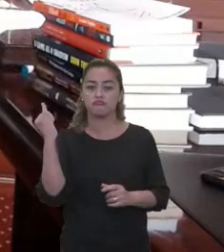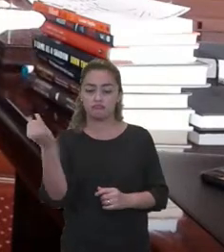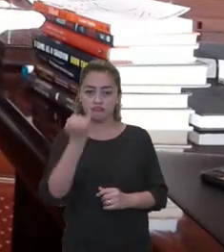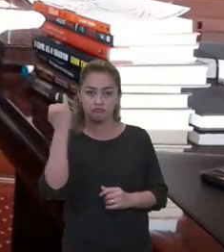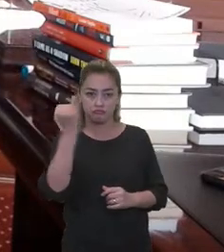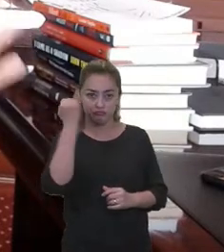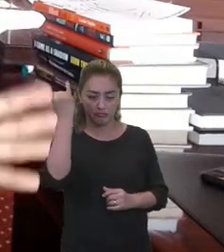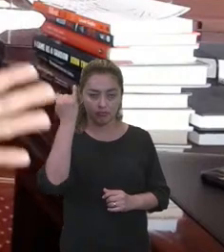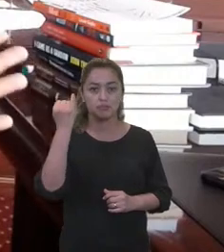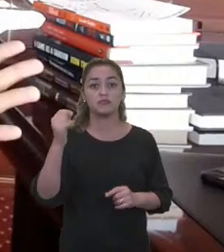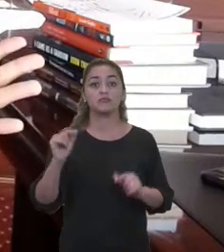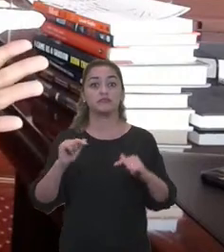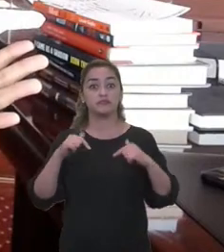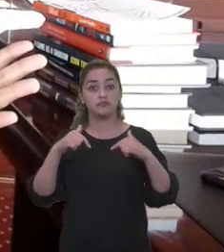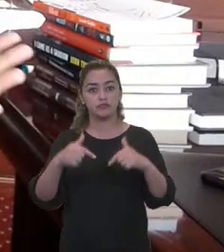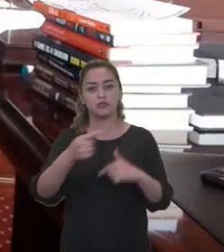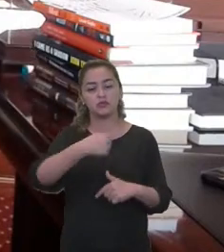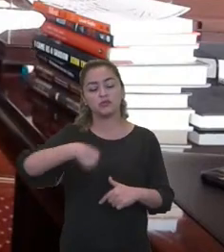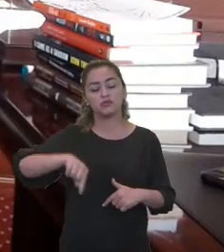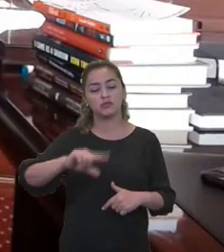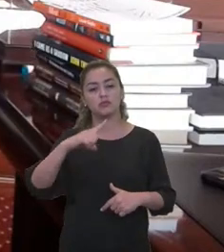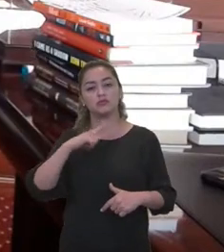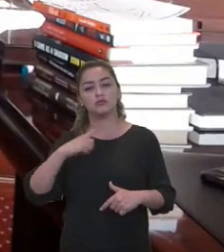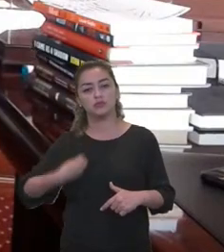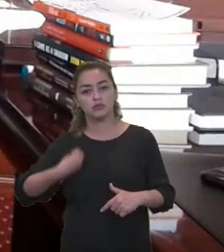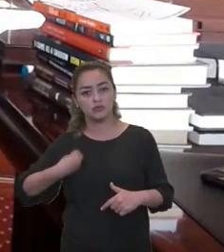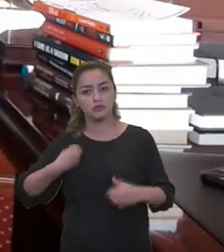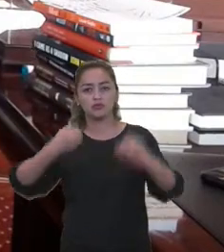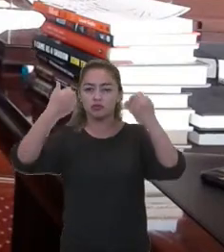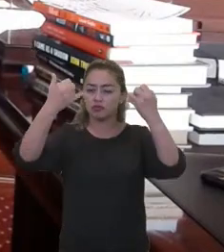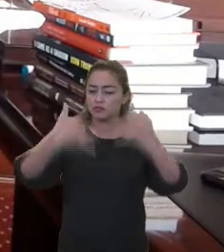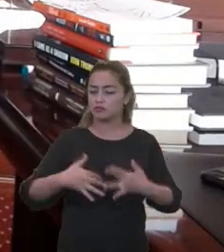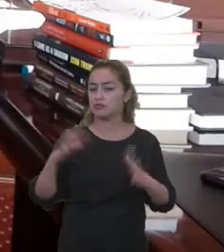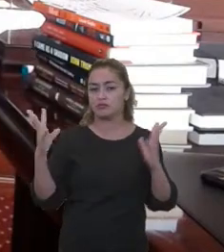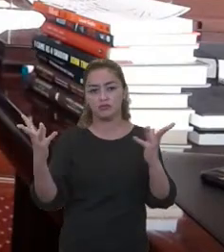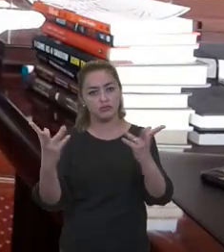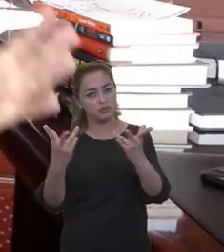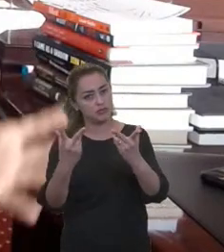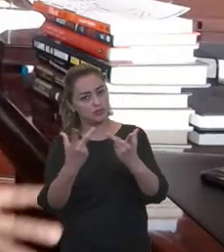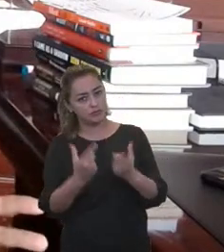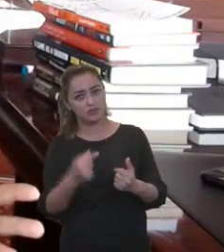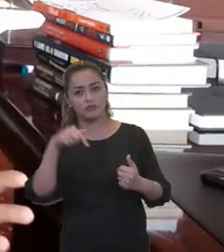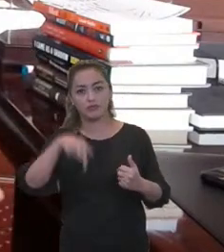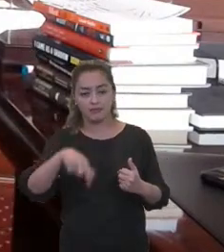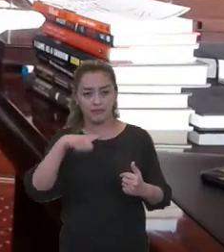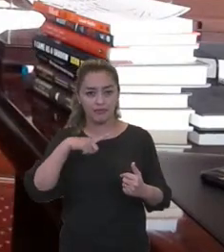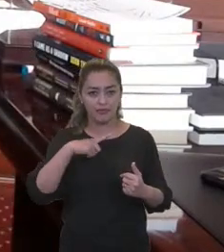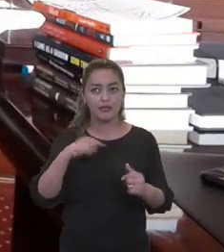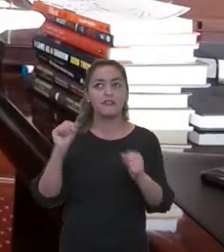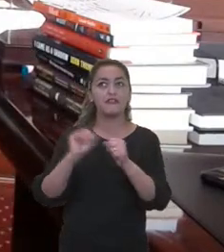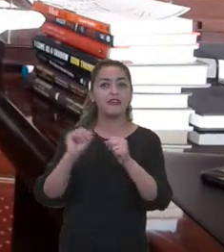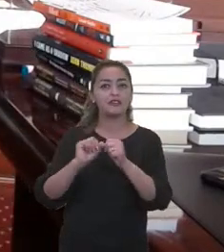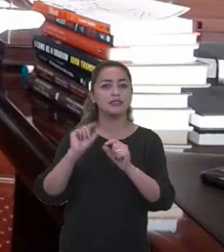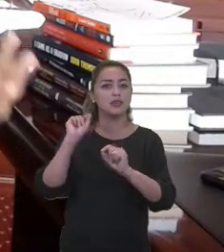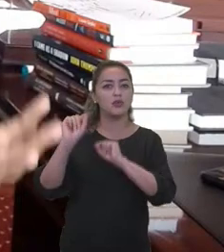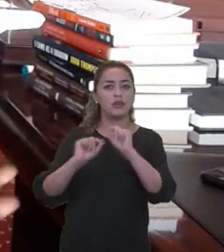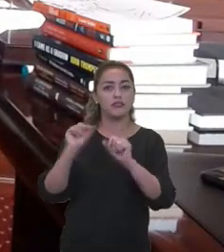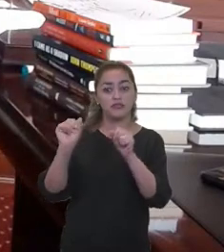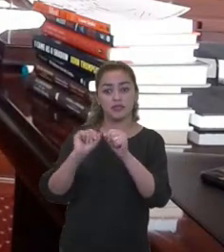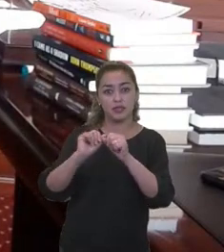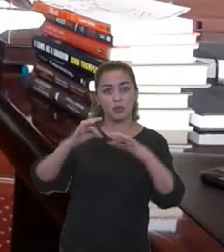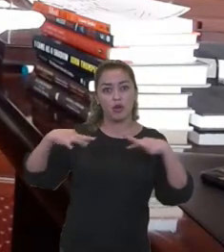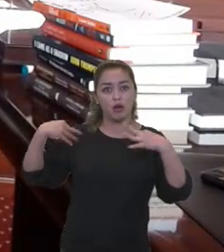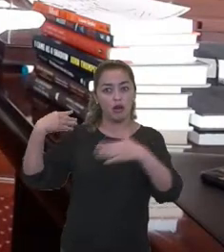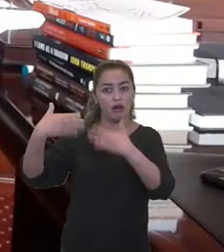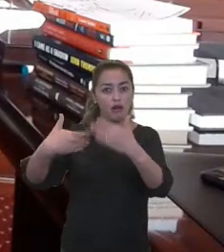is great, and I can talk about some of the wonderful things that we have done for our players, allowing them to get engaged civically, to have helped laws